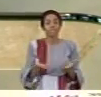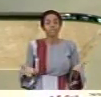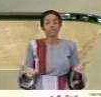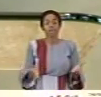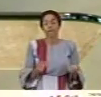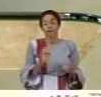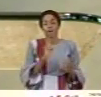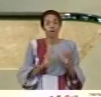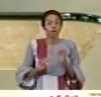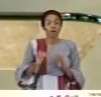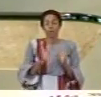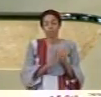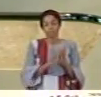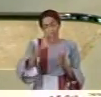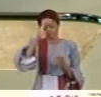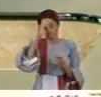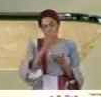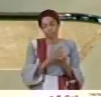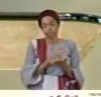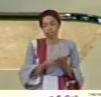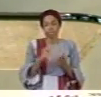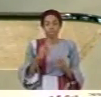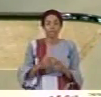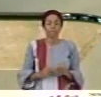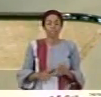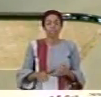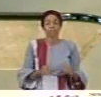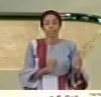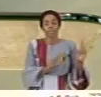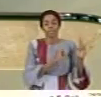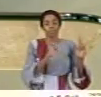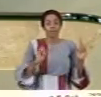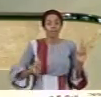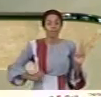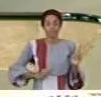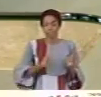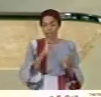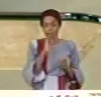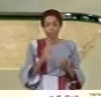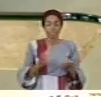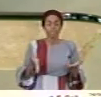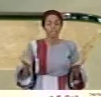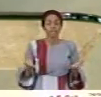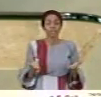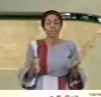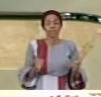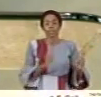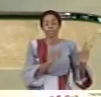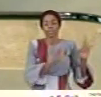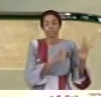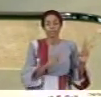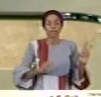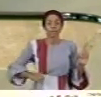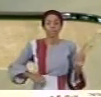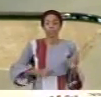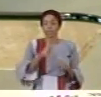Emmanuel is here, let us praise his holy name. Emmanuel is here.